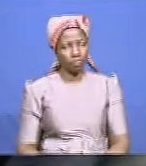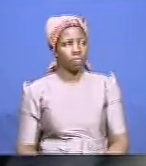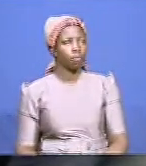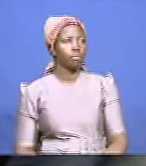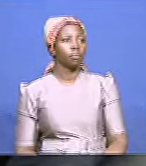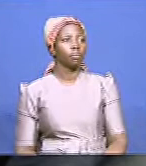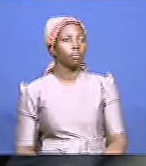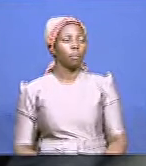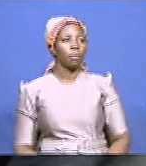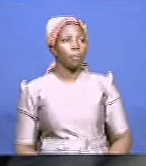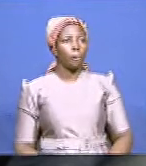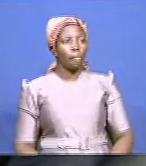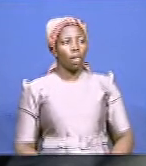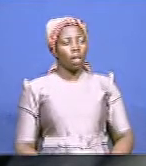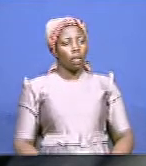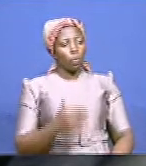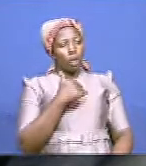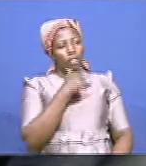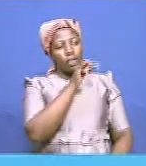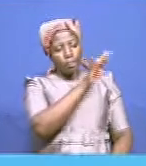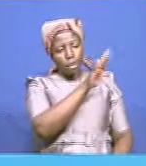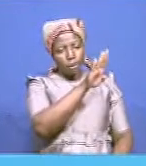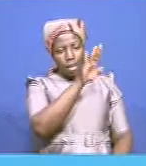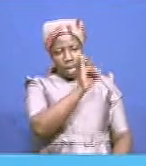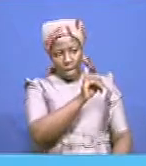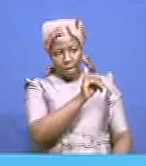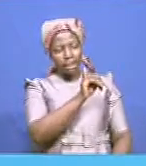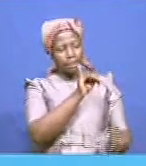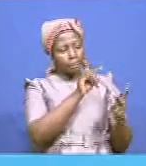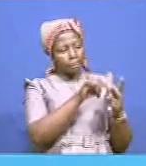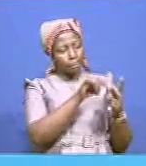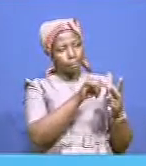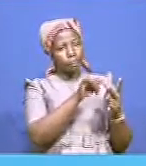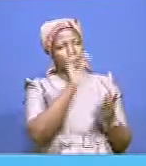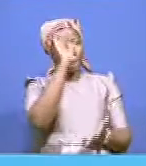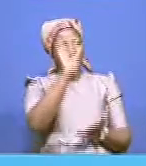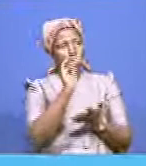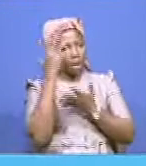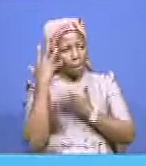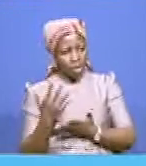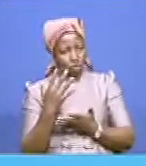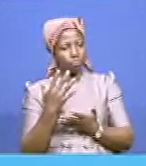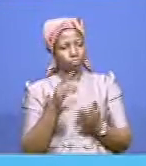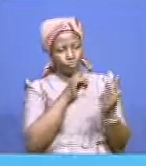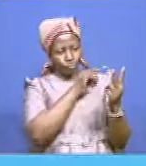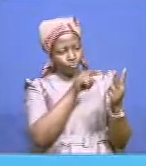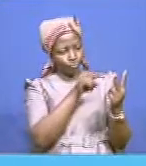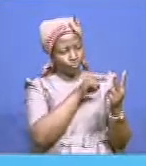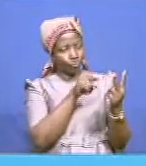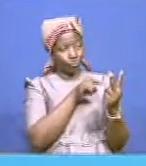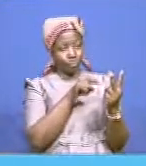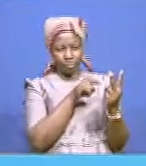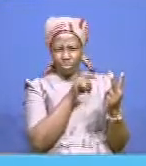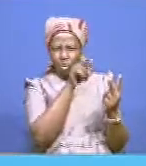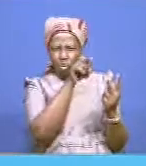And there's the Building Bridges initiative, and there's also the Punguza Mzigo. Punguza Mizigo, actually. Which